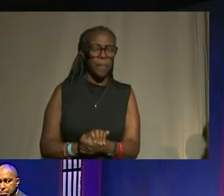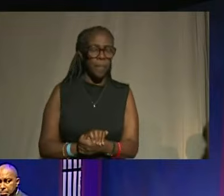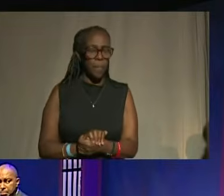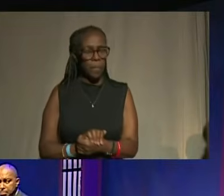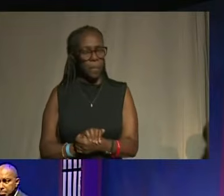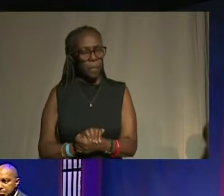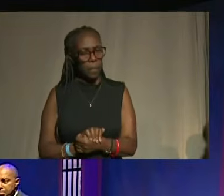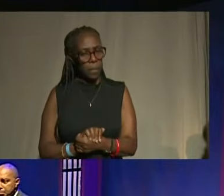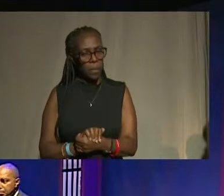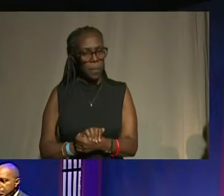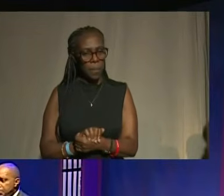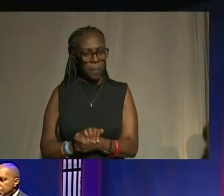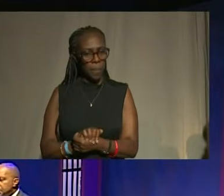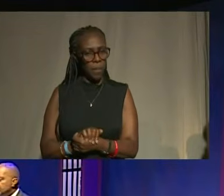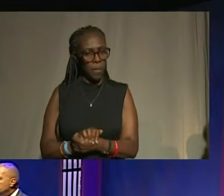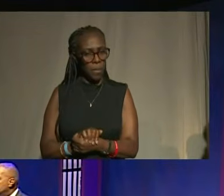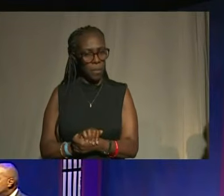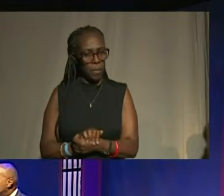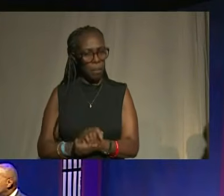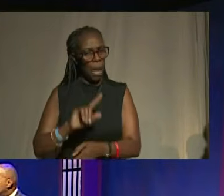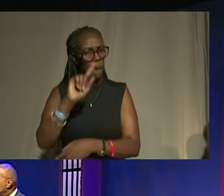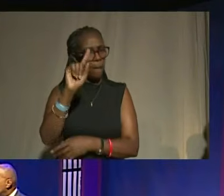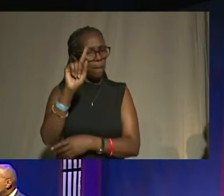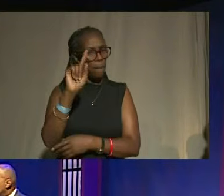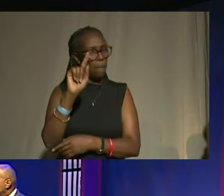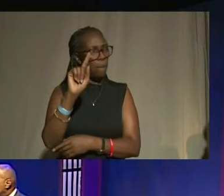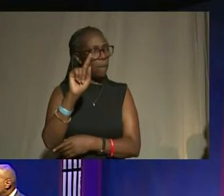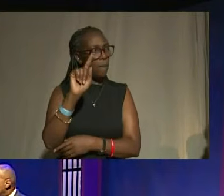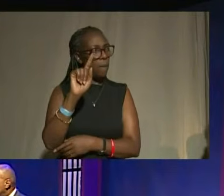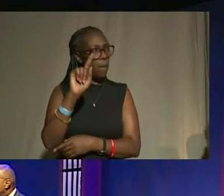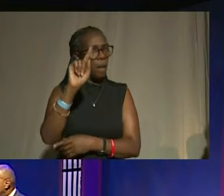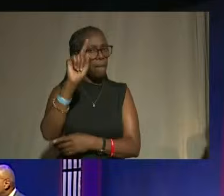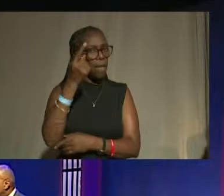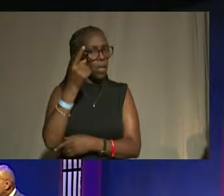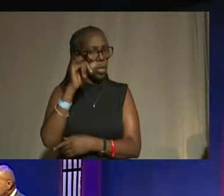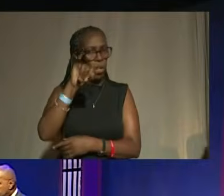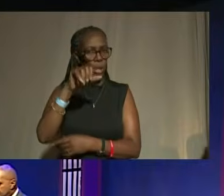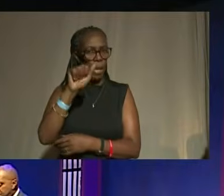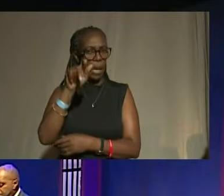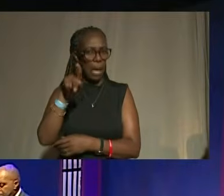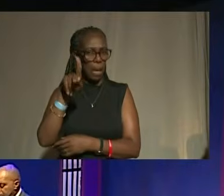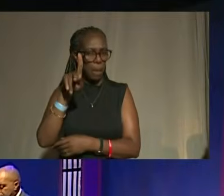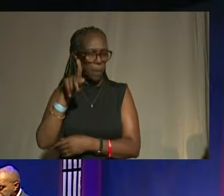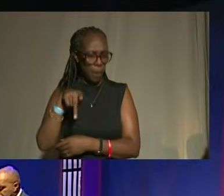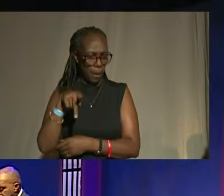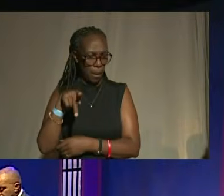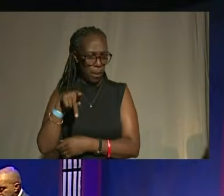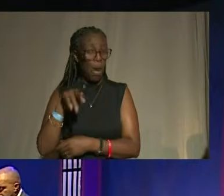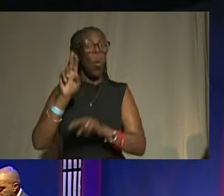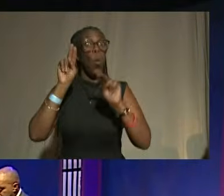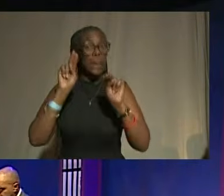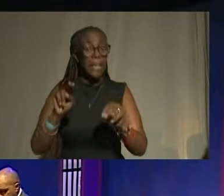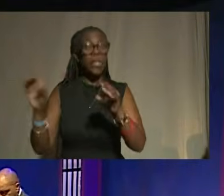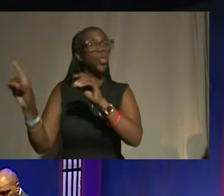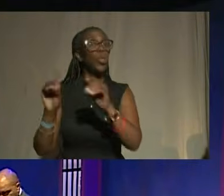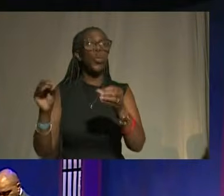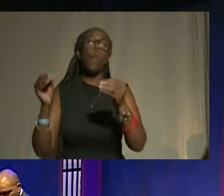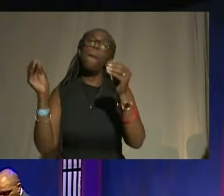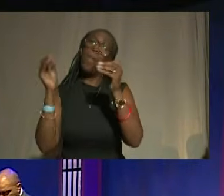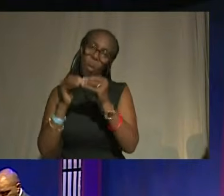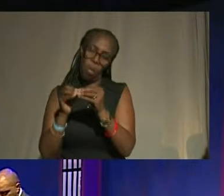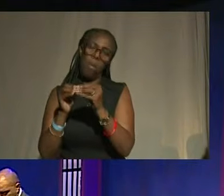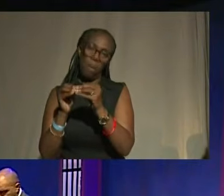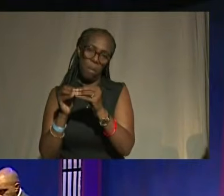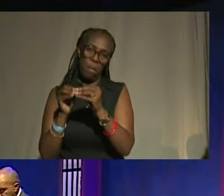Team JLP, your report. First of all, there is a need to do more to develop our local industry